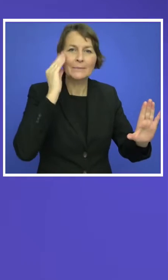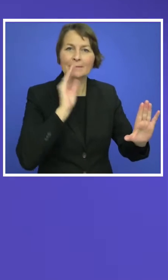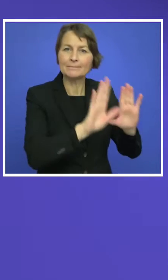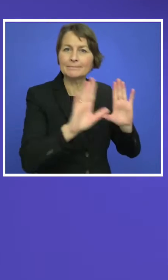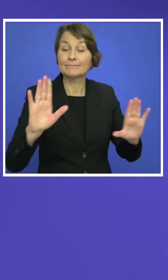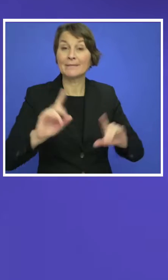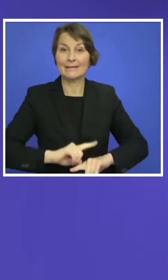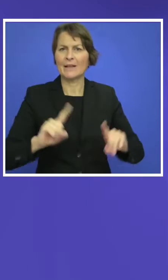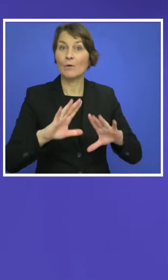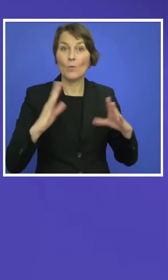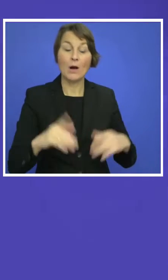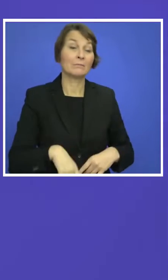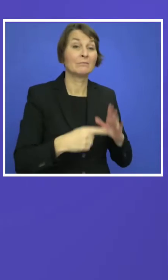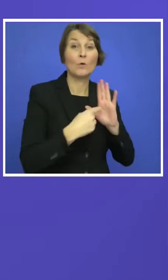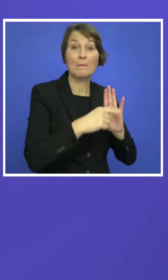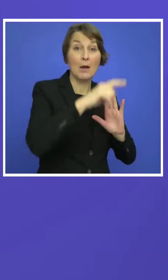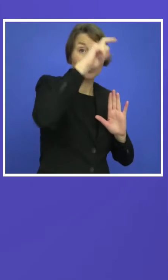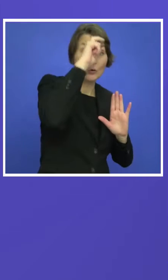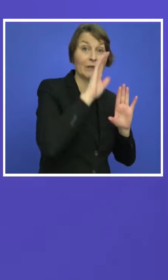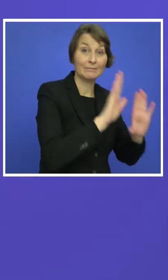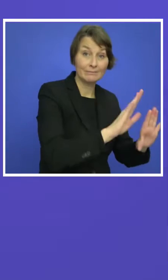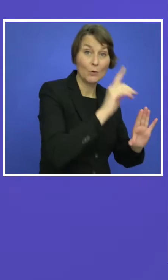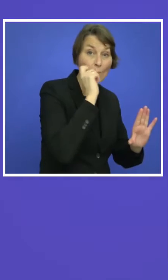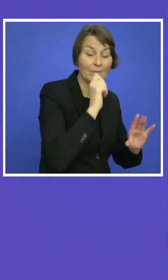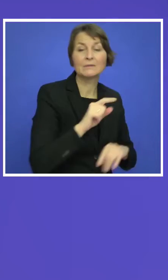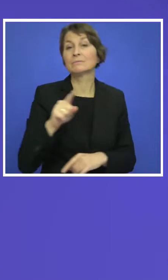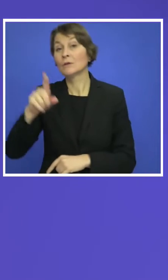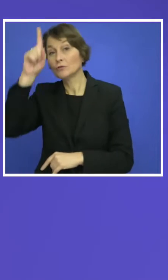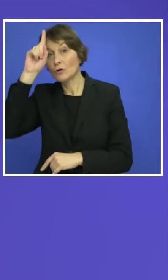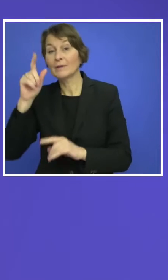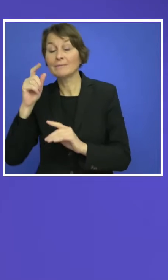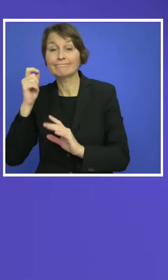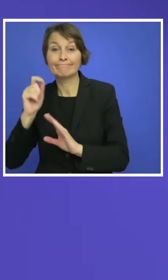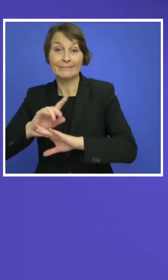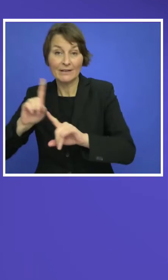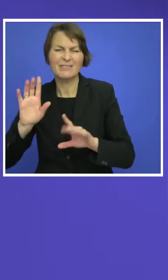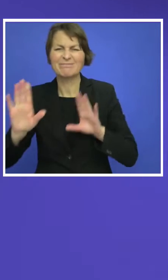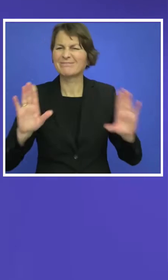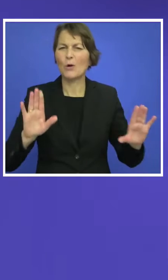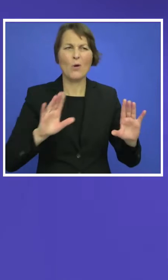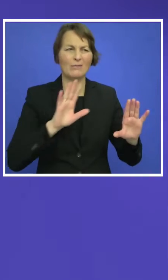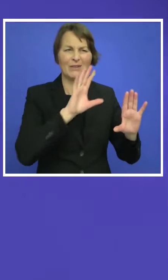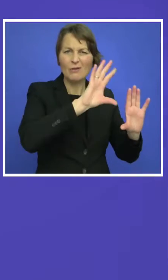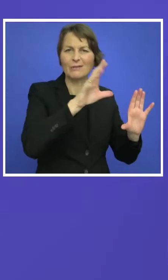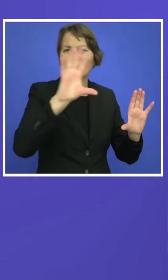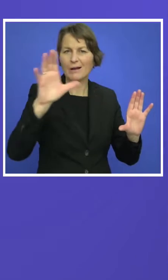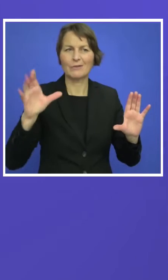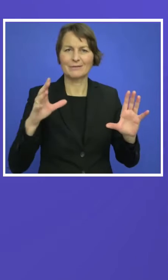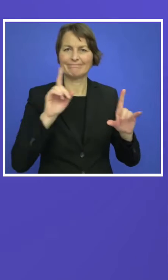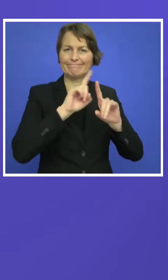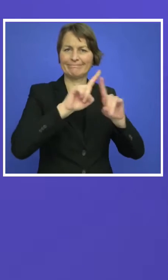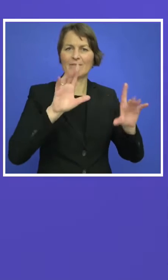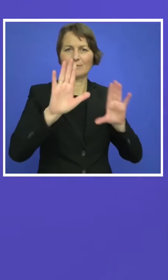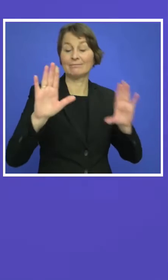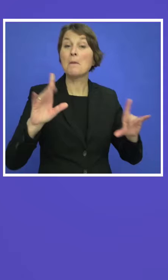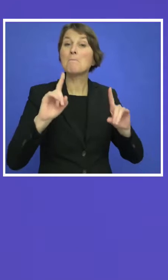in Turkey and different from those of women in Egypt. But there are similarities, and I do think that in part